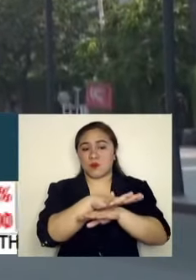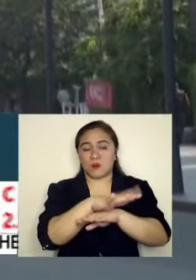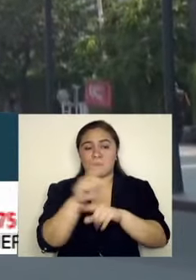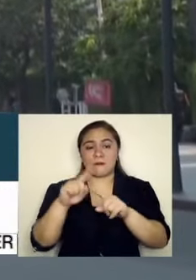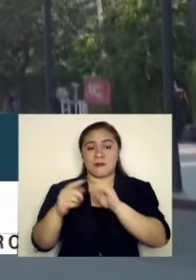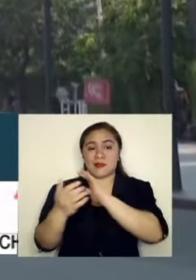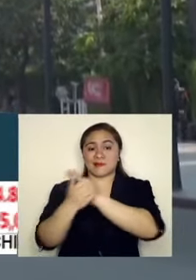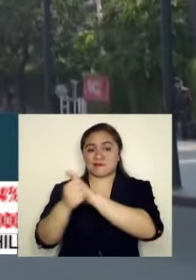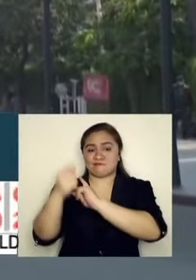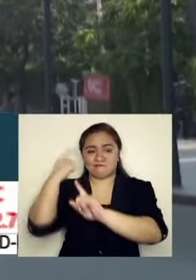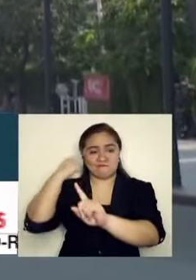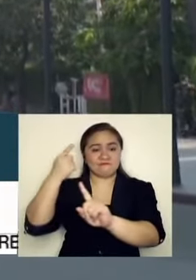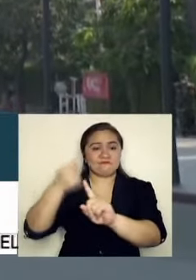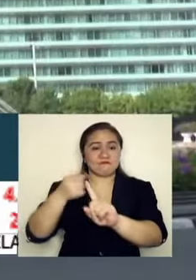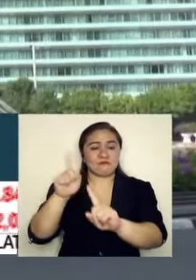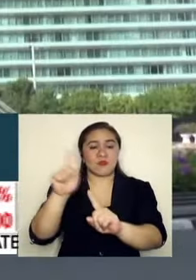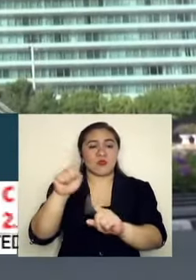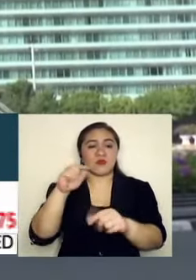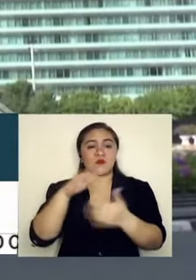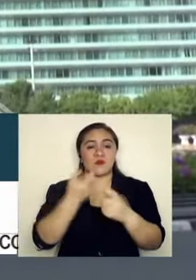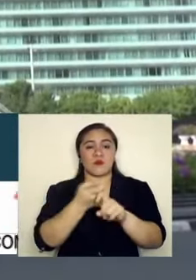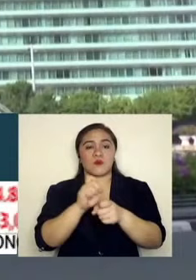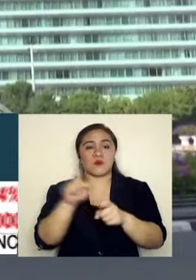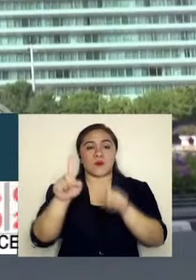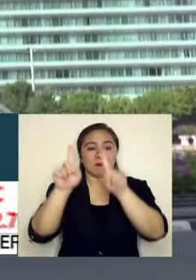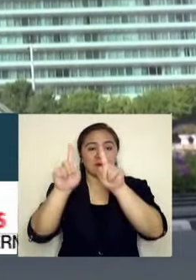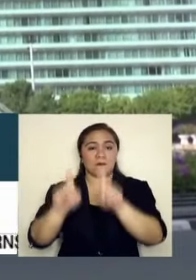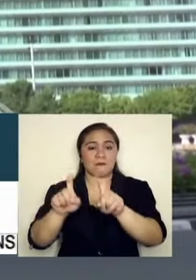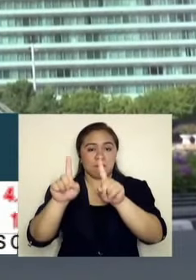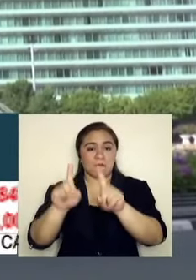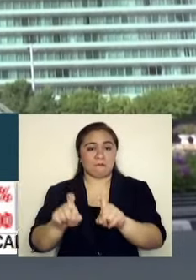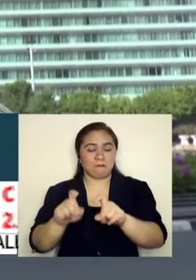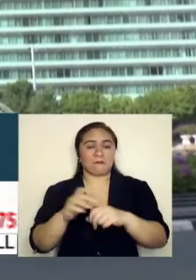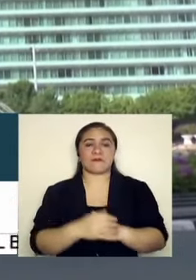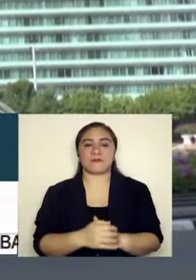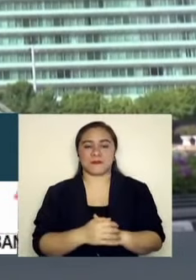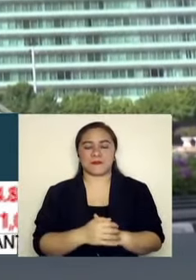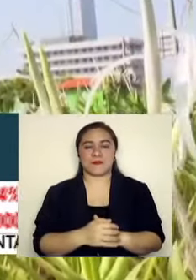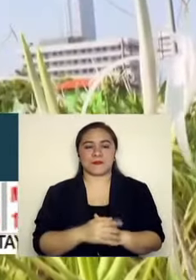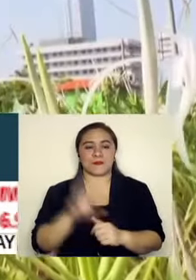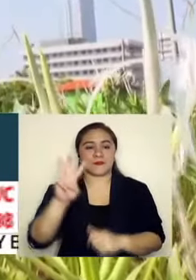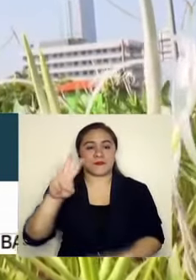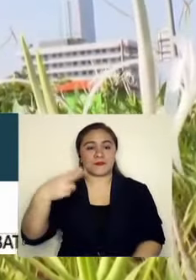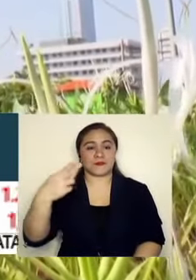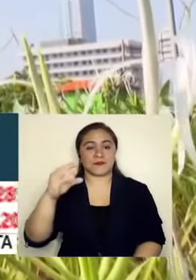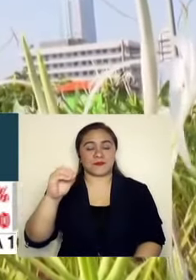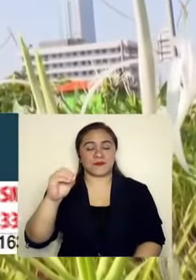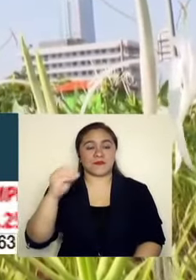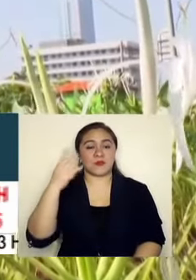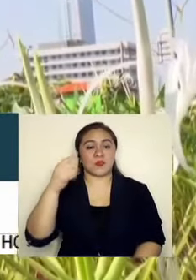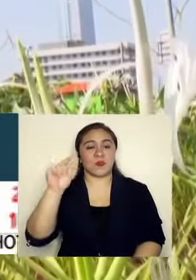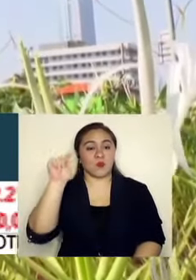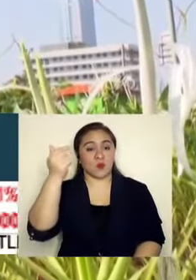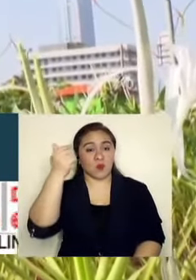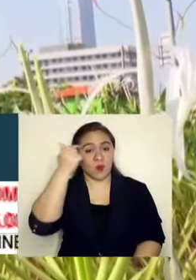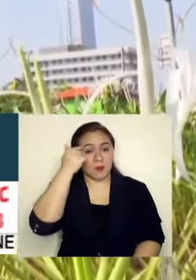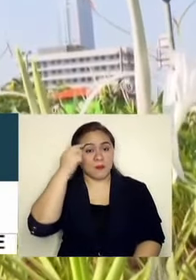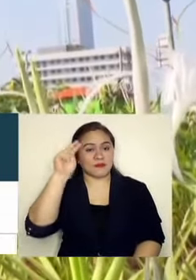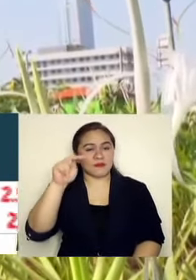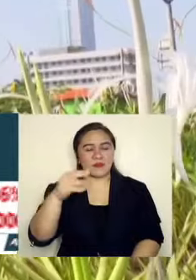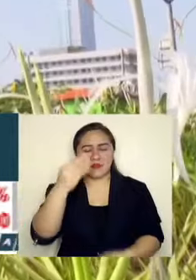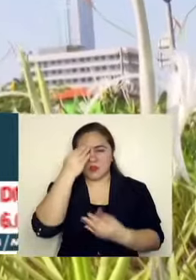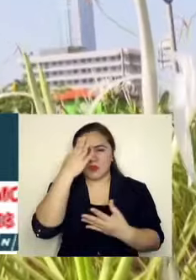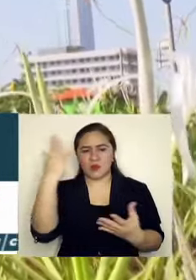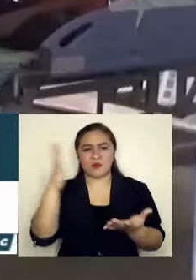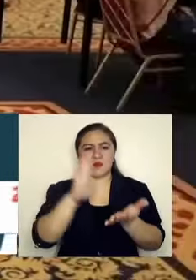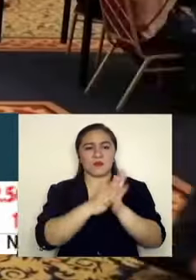point out the dip is driven by a drop in testing. The WHO says government needs to address the outbreaks